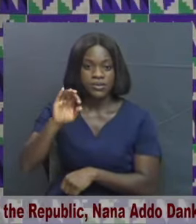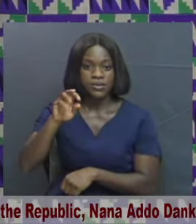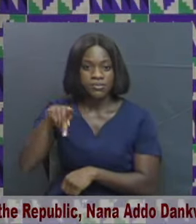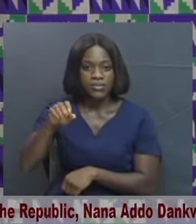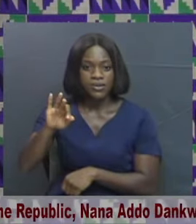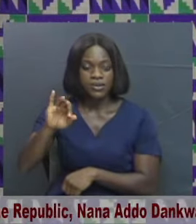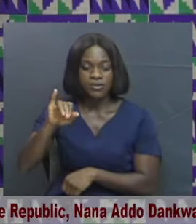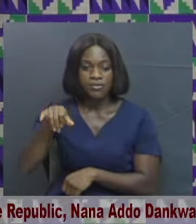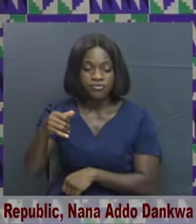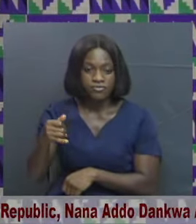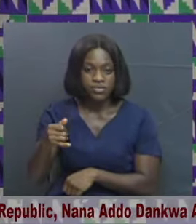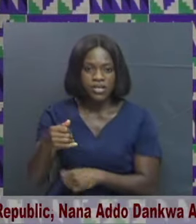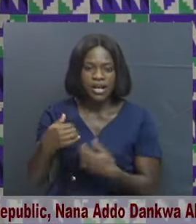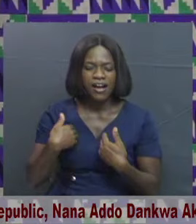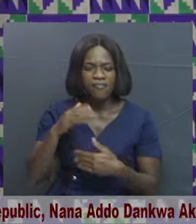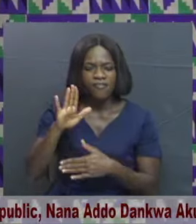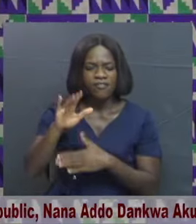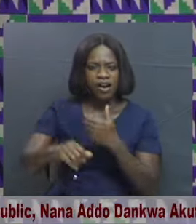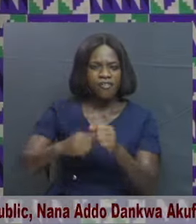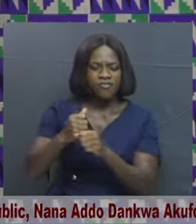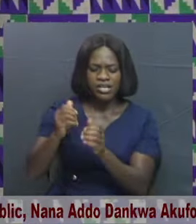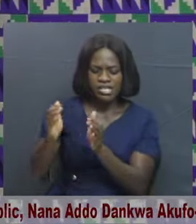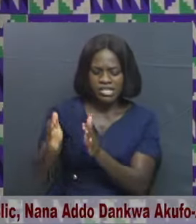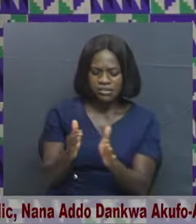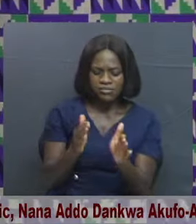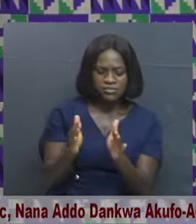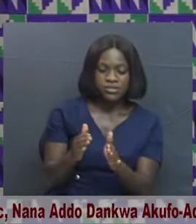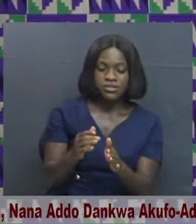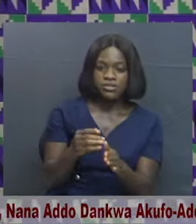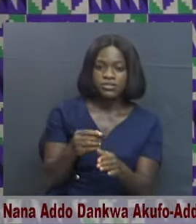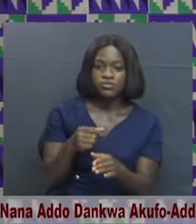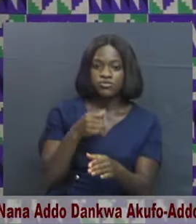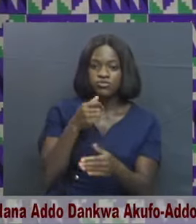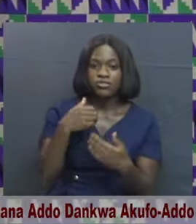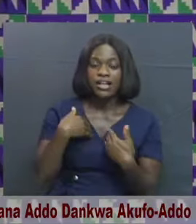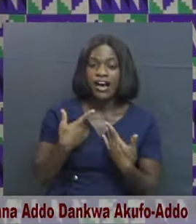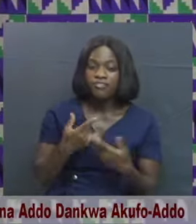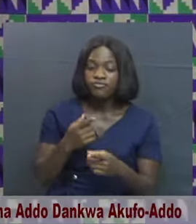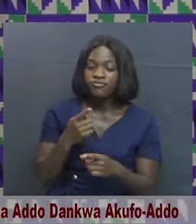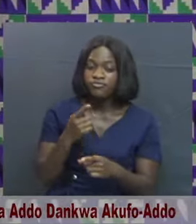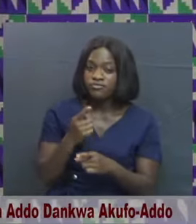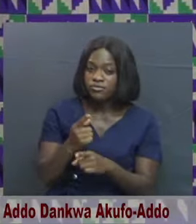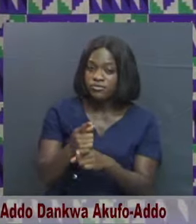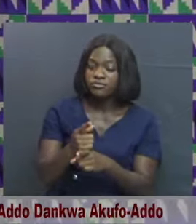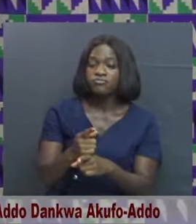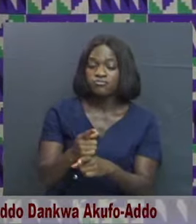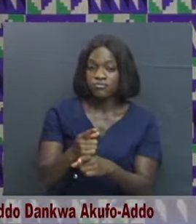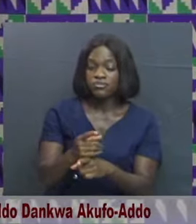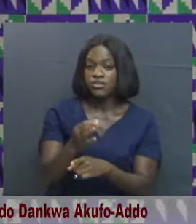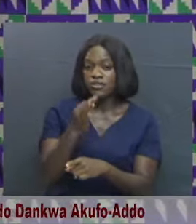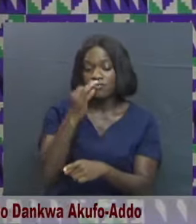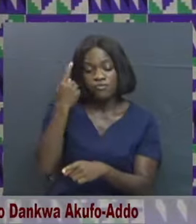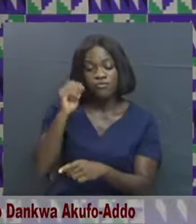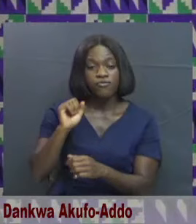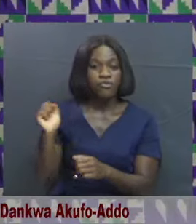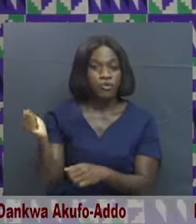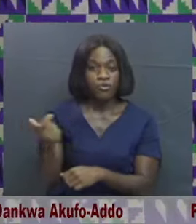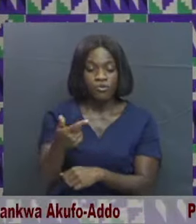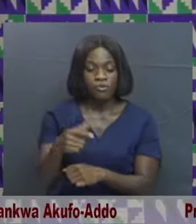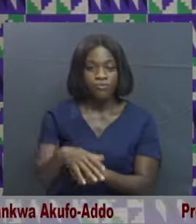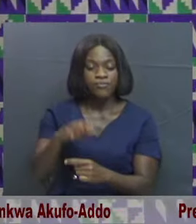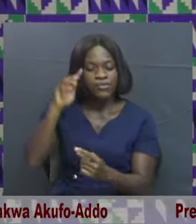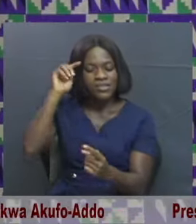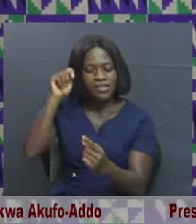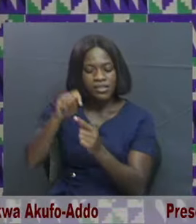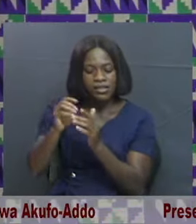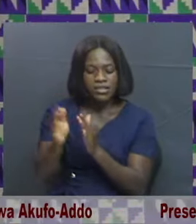a fiveyear agenda to ensure food s sufficiency and resilience strategic targets have been set